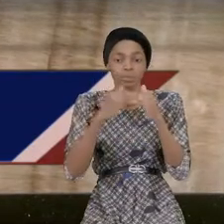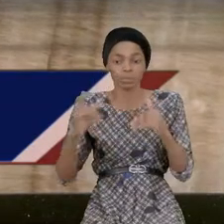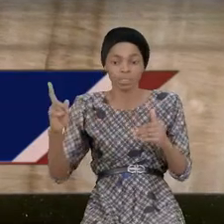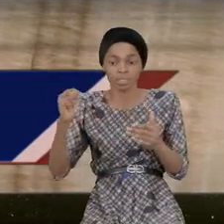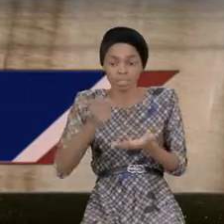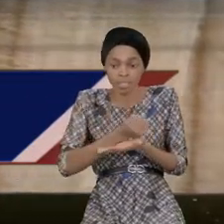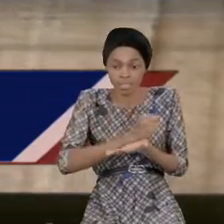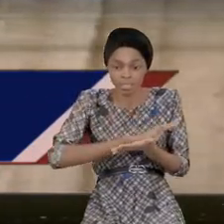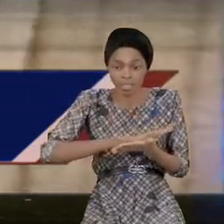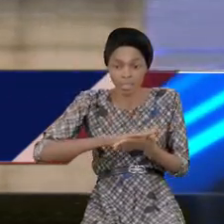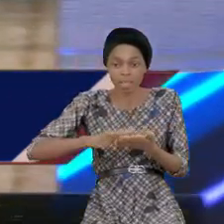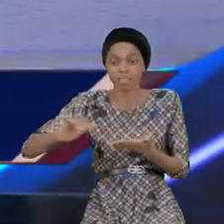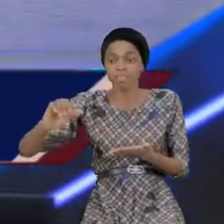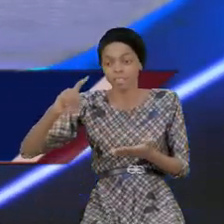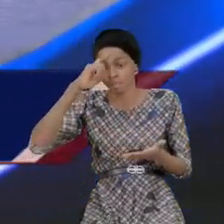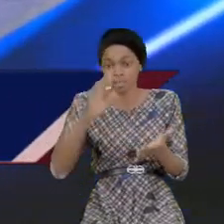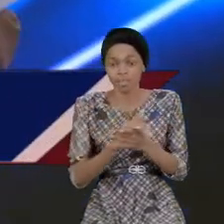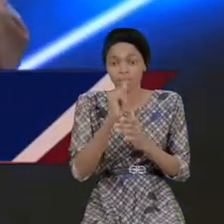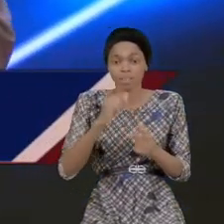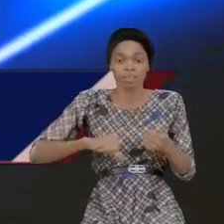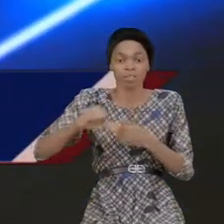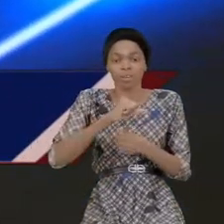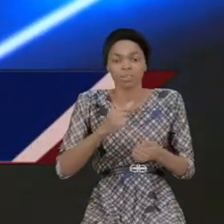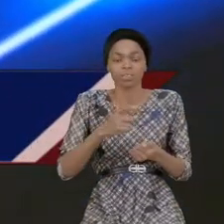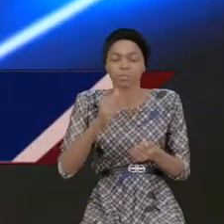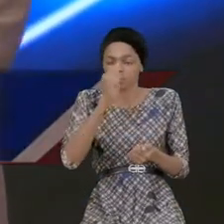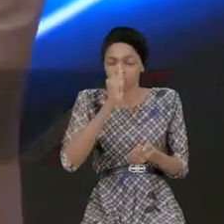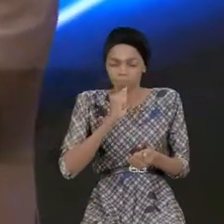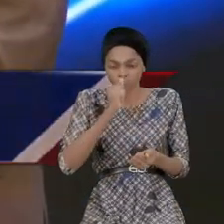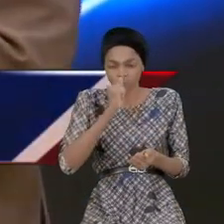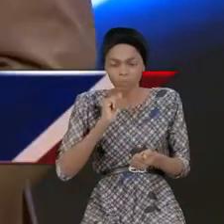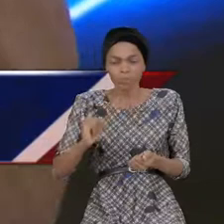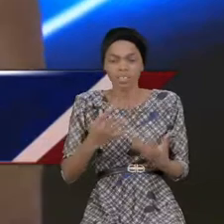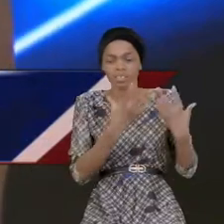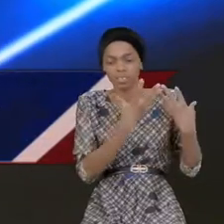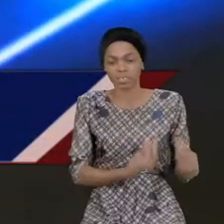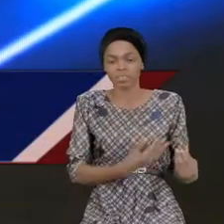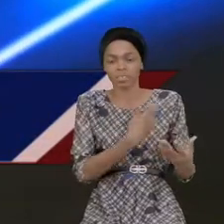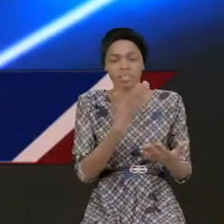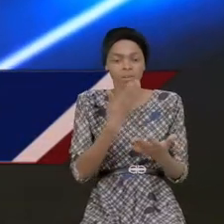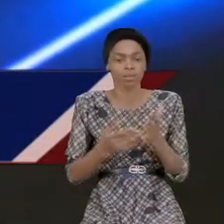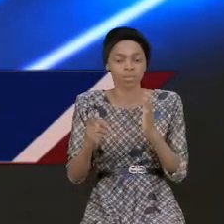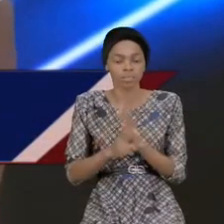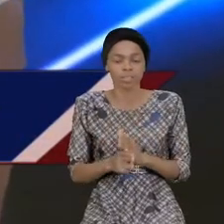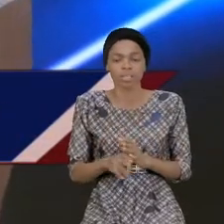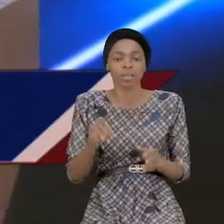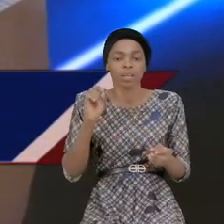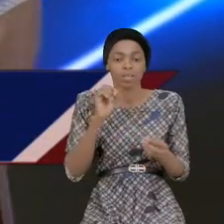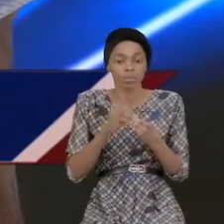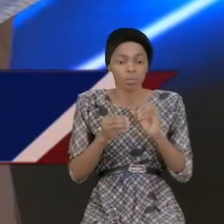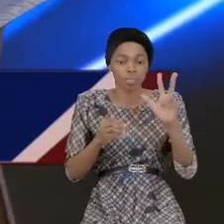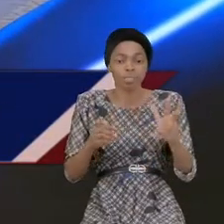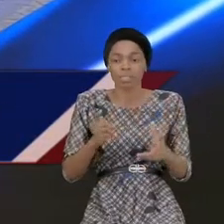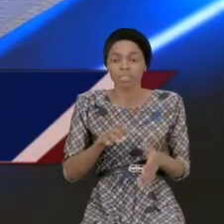Long-suffering, gentleness, and goodness. Number three, behaving with steadfast